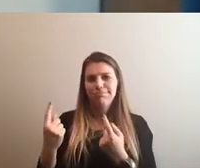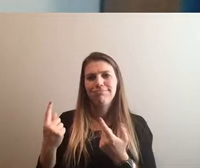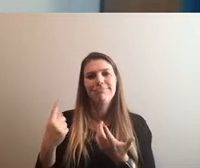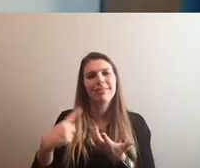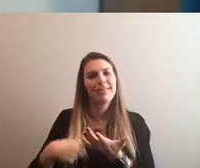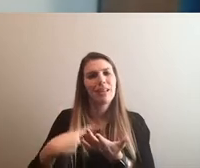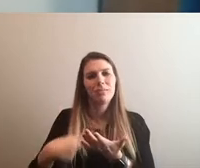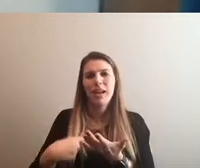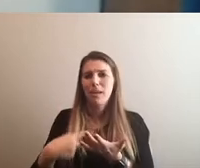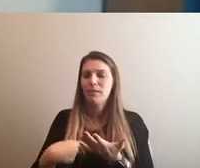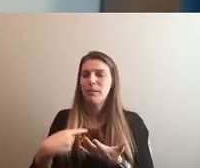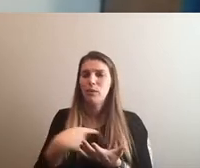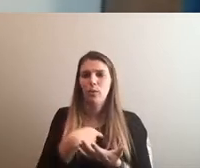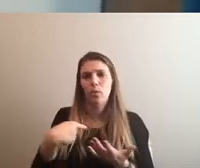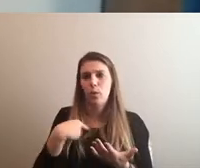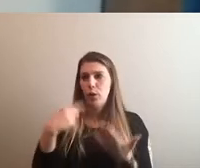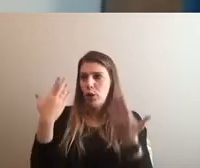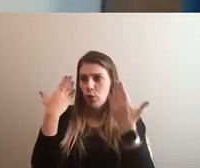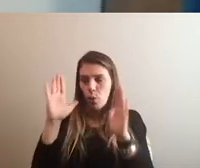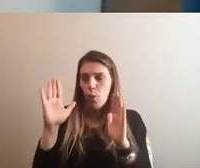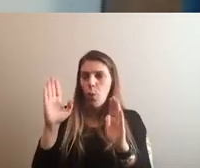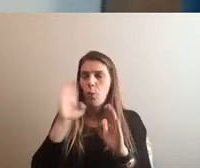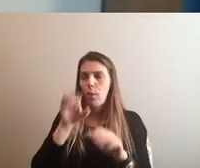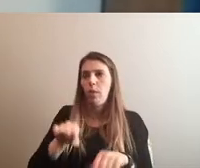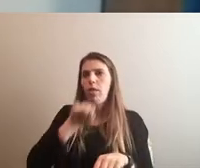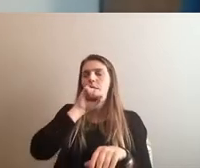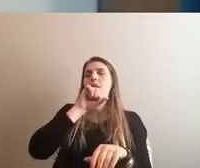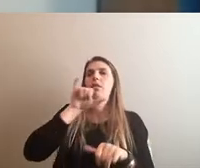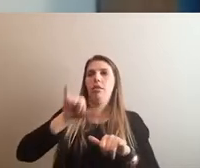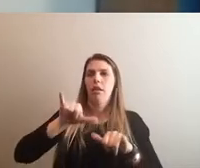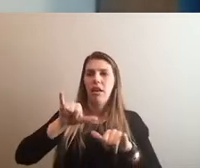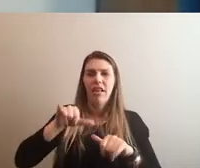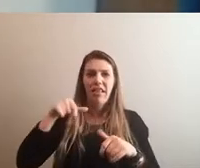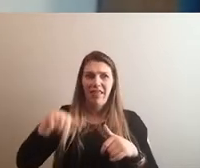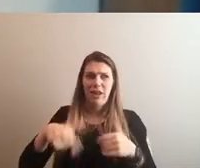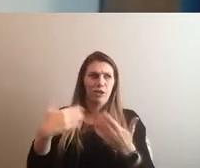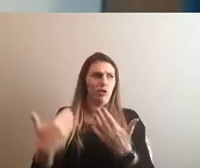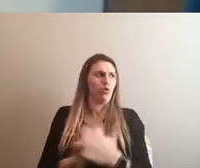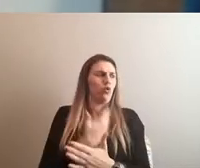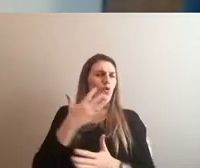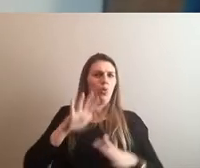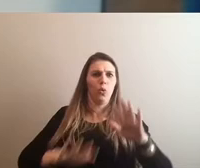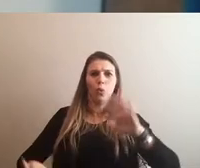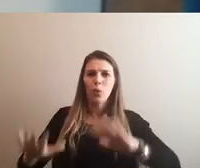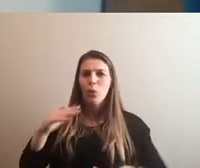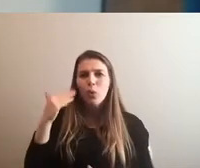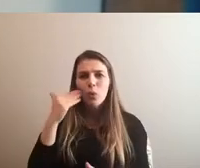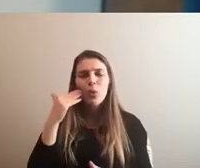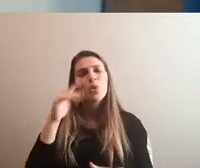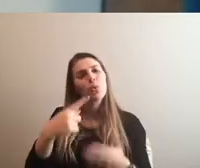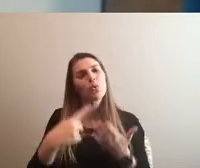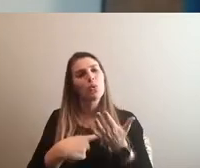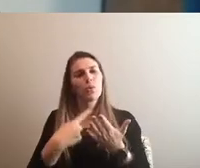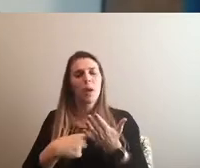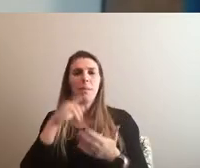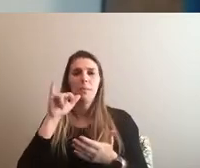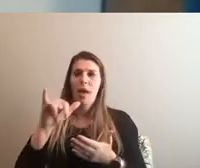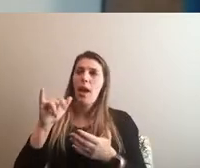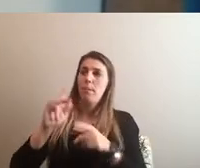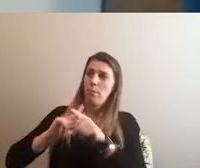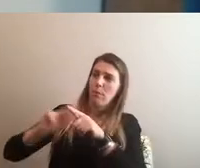we're dealing with, we don't know we're going to deal with when we get there. This is uncharted waters for us as well. And I think there's sometimes a healthcare